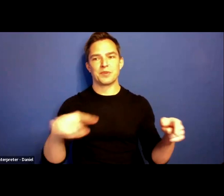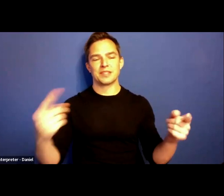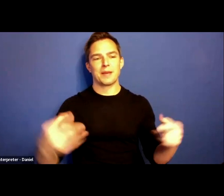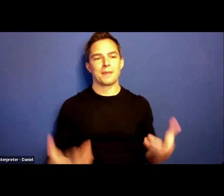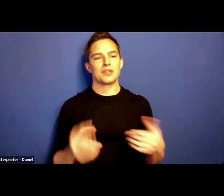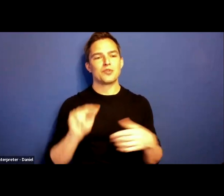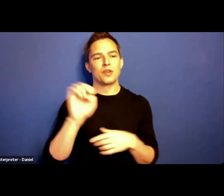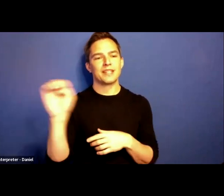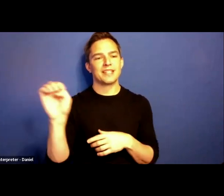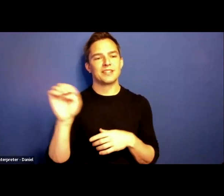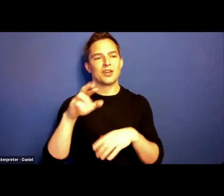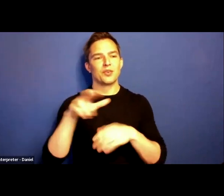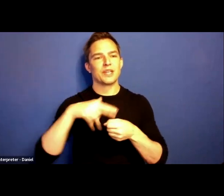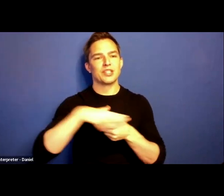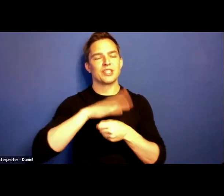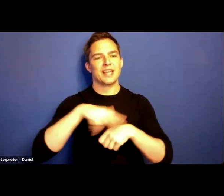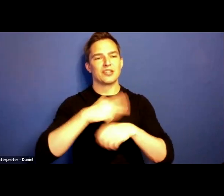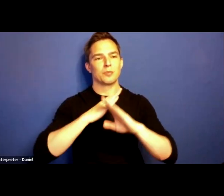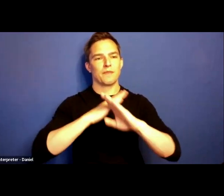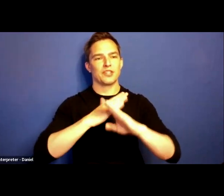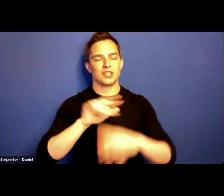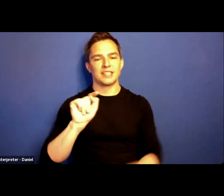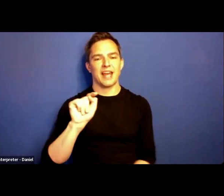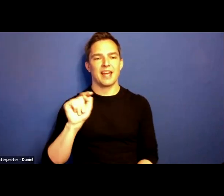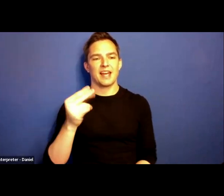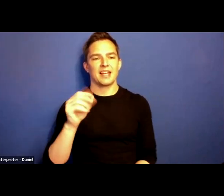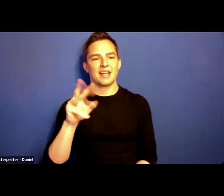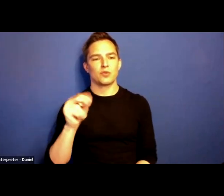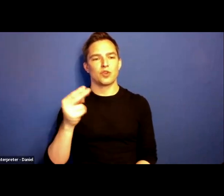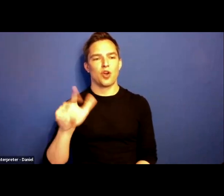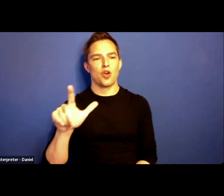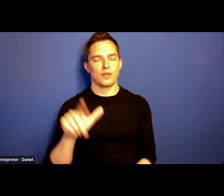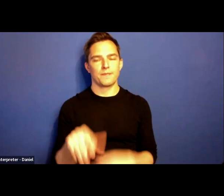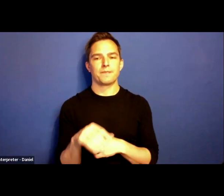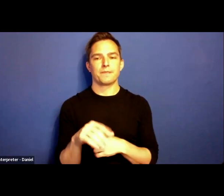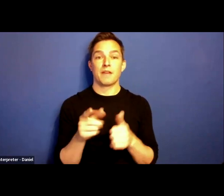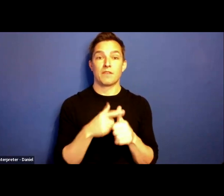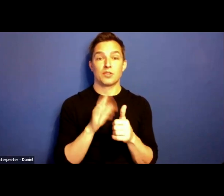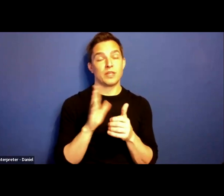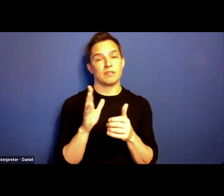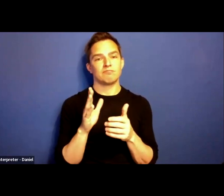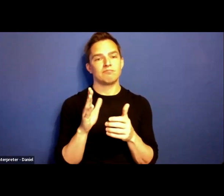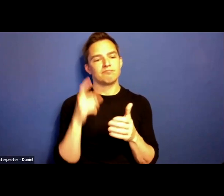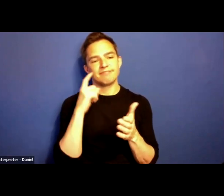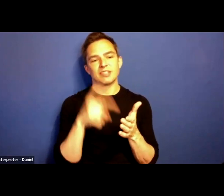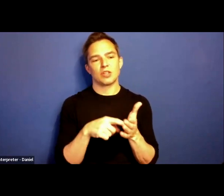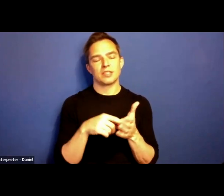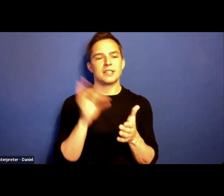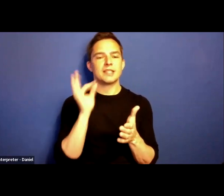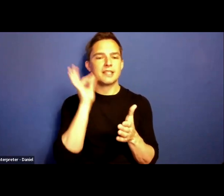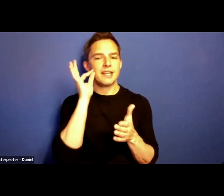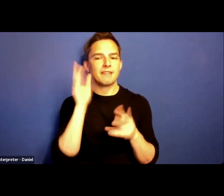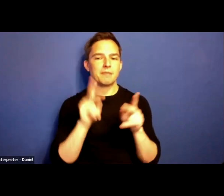Northeast Region National Prevention Town Hall. First, we gratefully acknowledge the Native peoples on